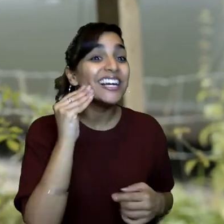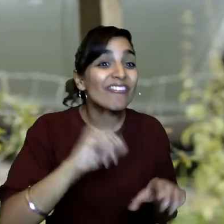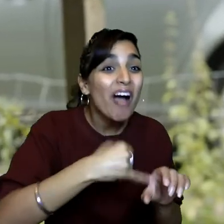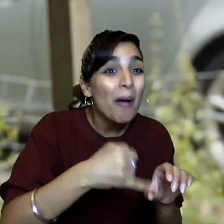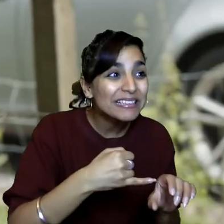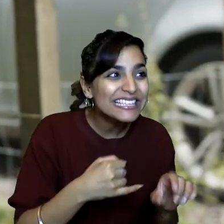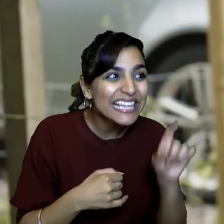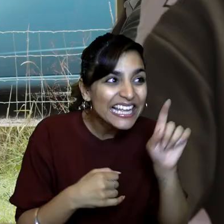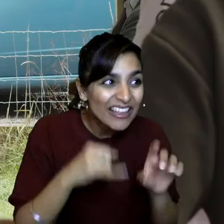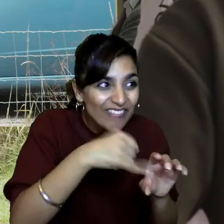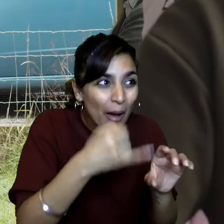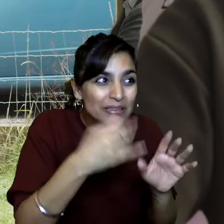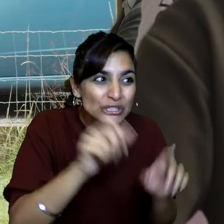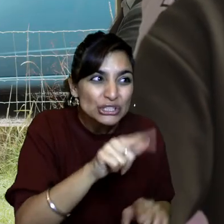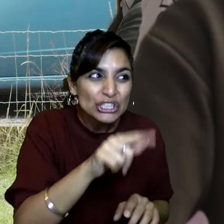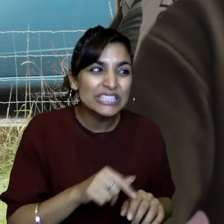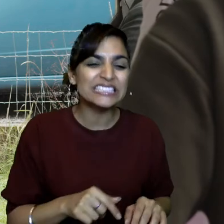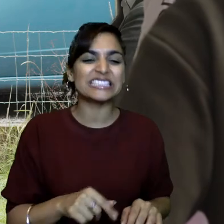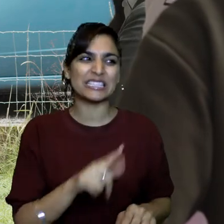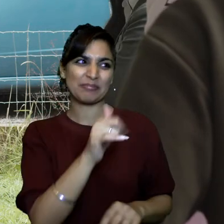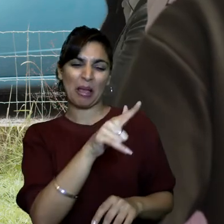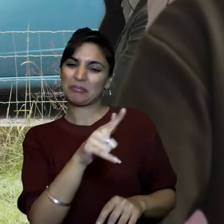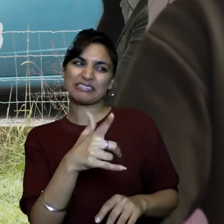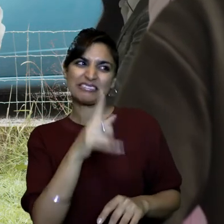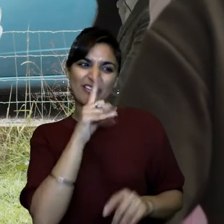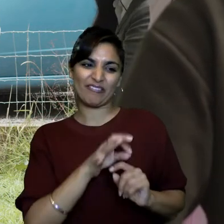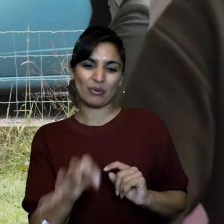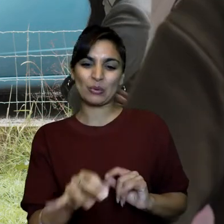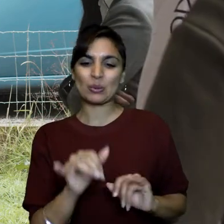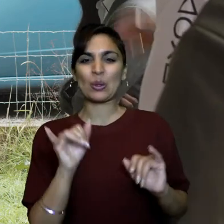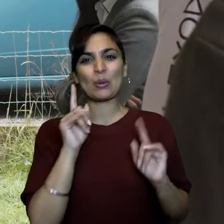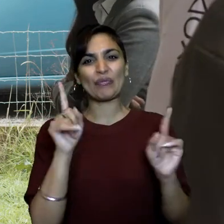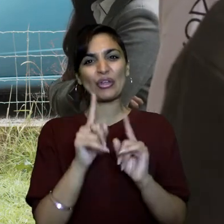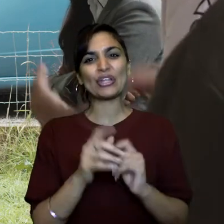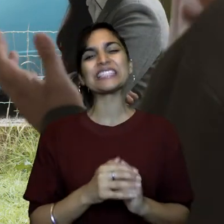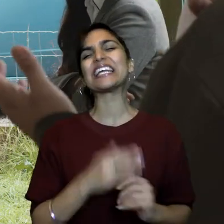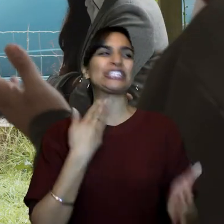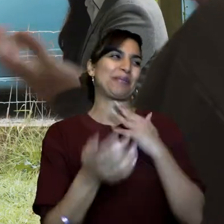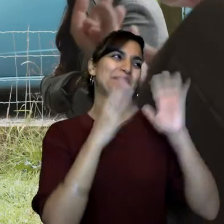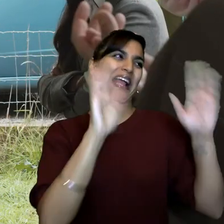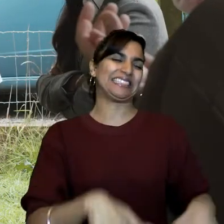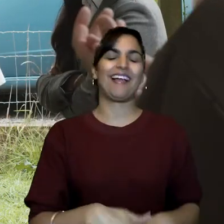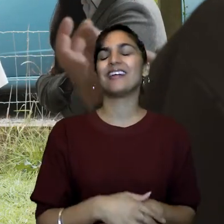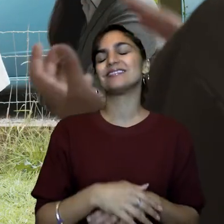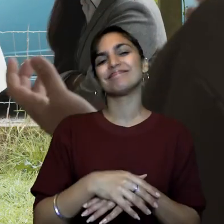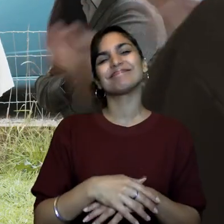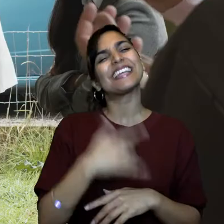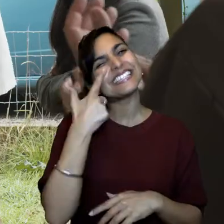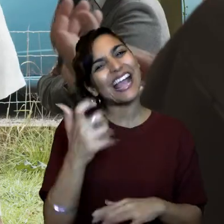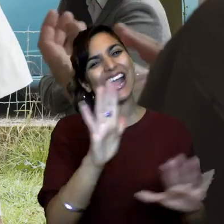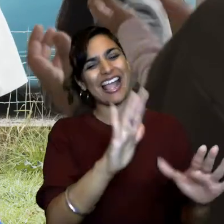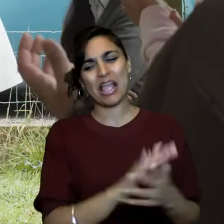start. Pharmacy. Probably can't afford the uni though. Never mind. Take care. Dirty f***ing